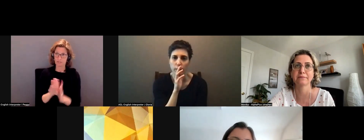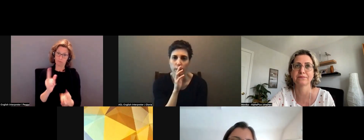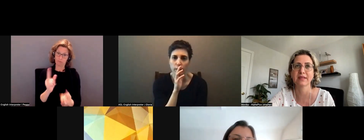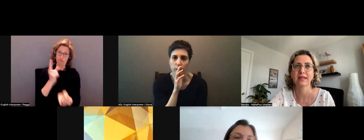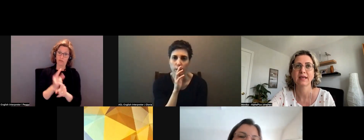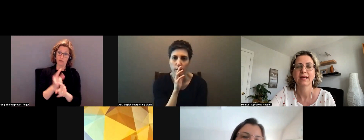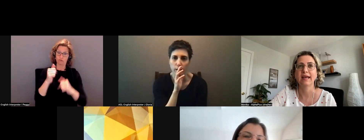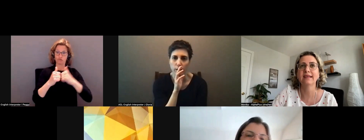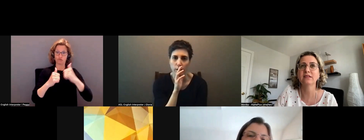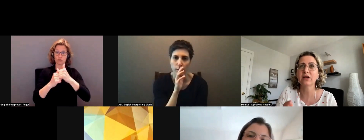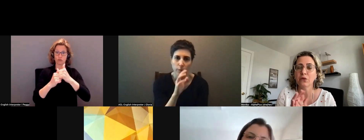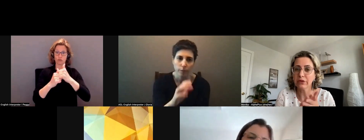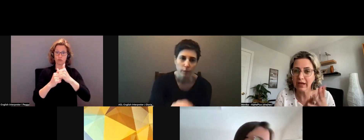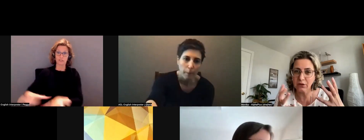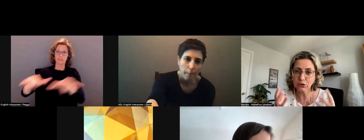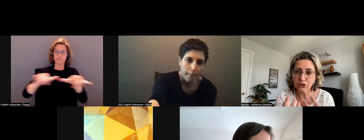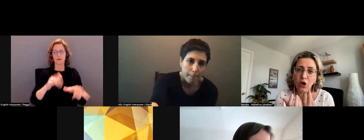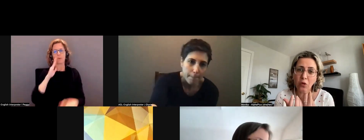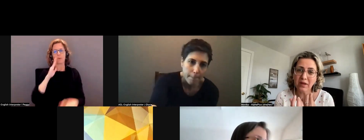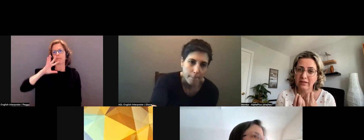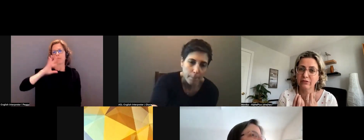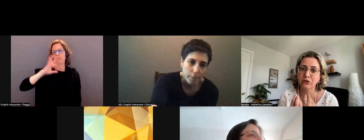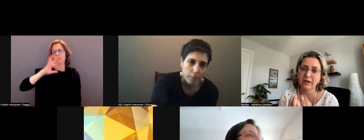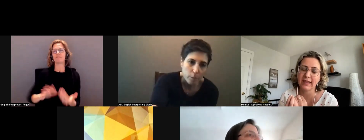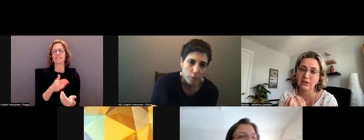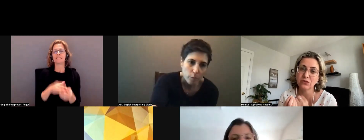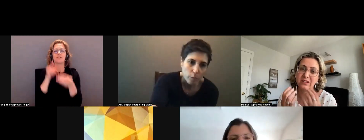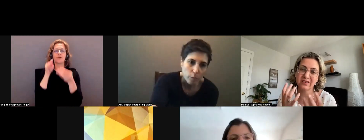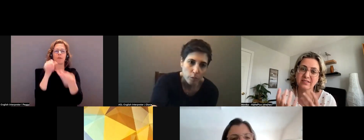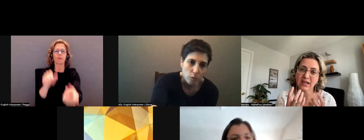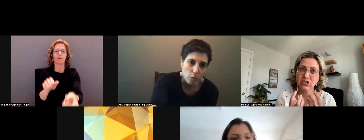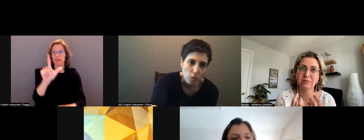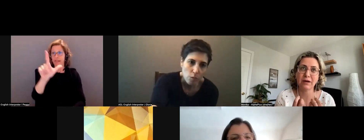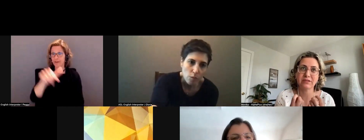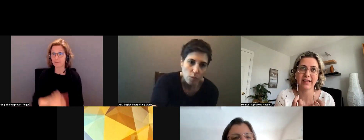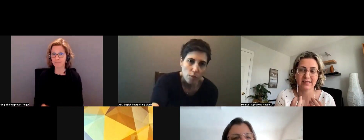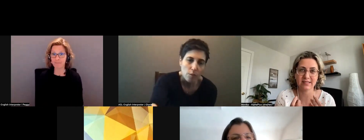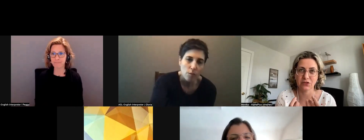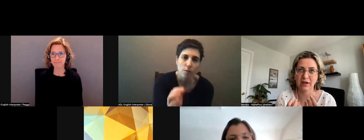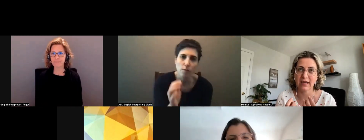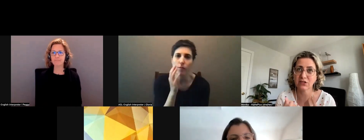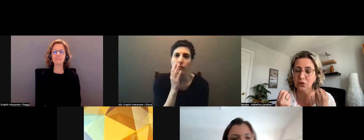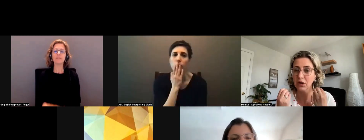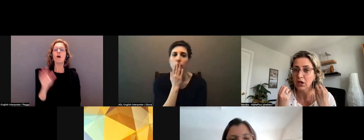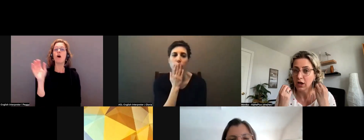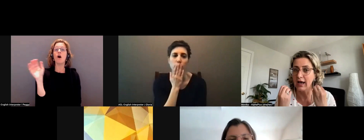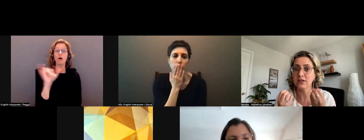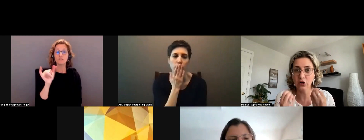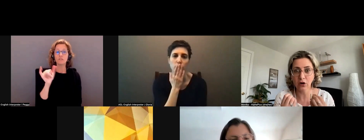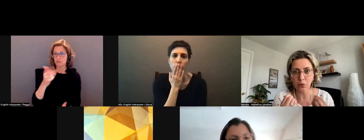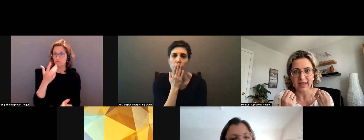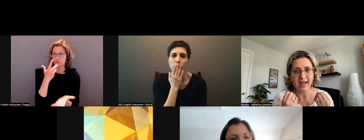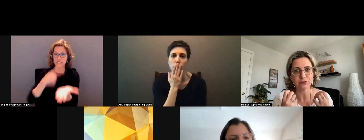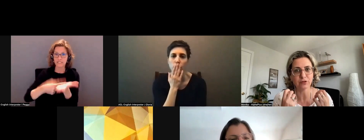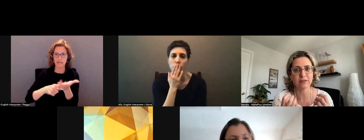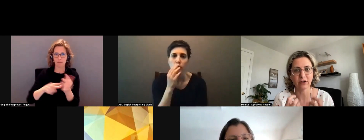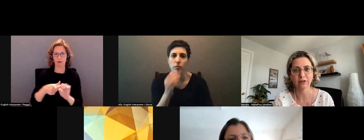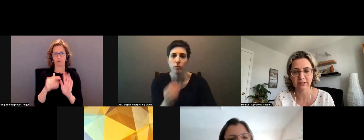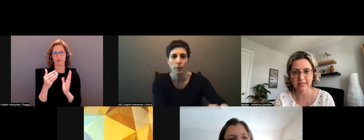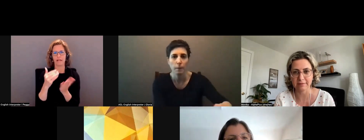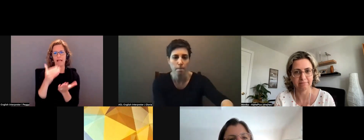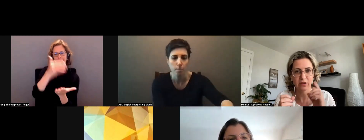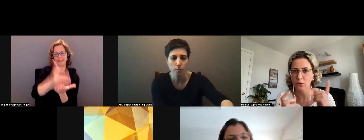well. And then I want to open the floor again to the discussion about the lessons, right? So I know we have to